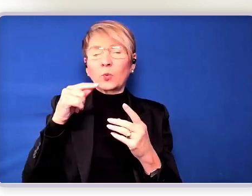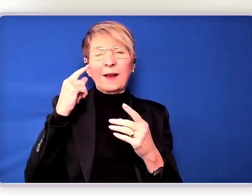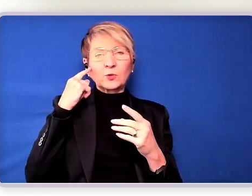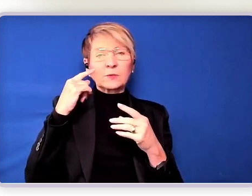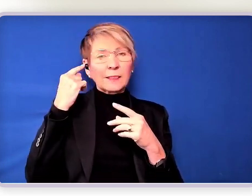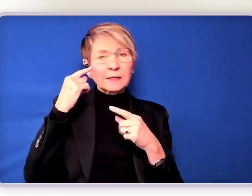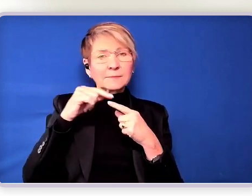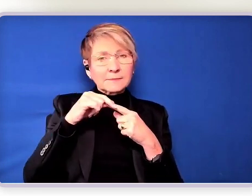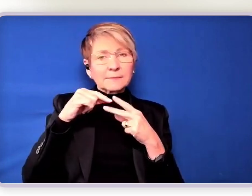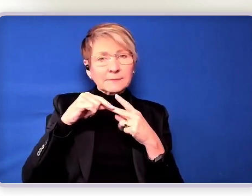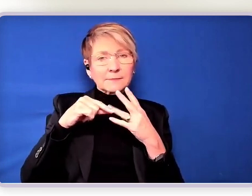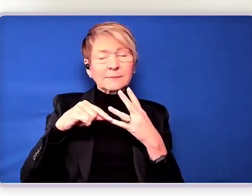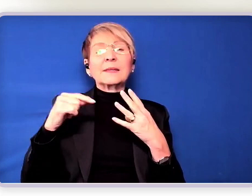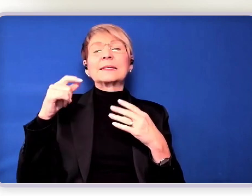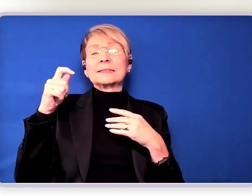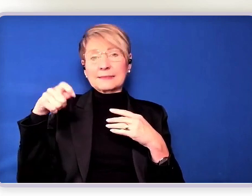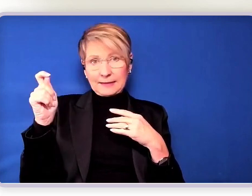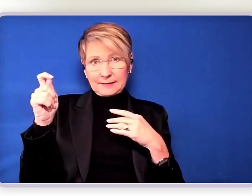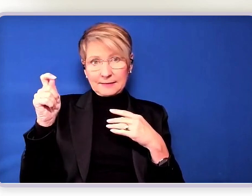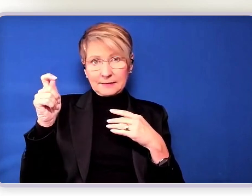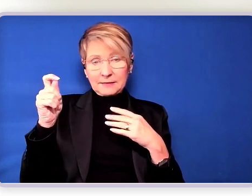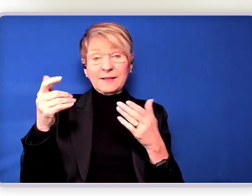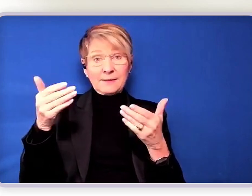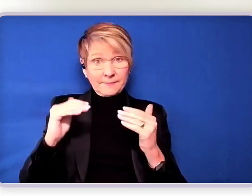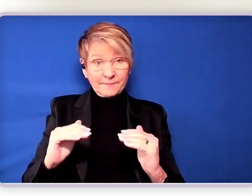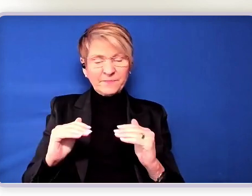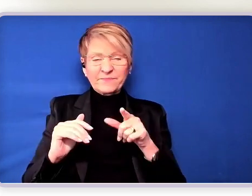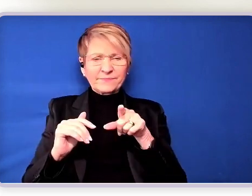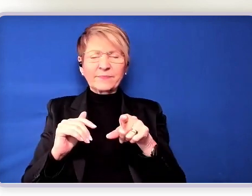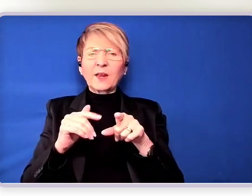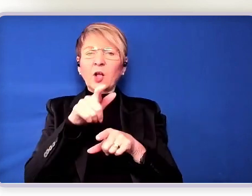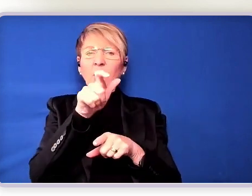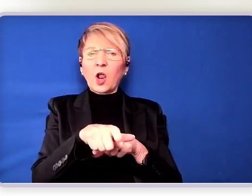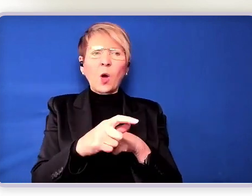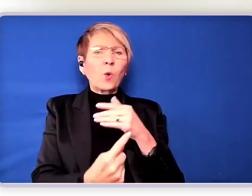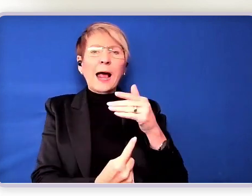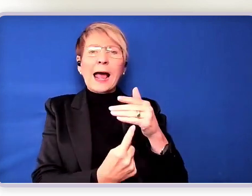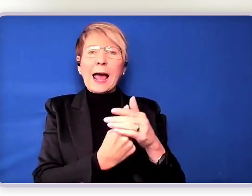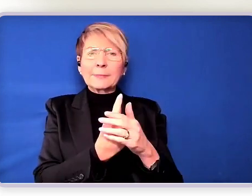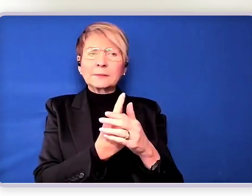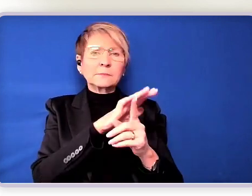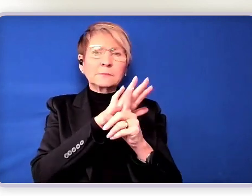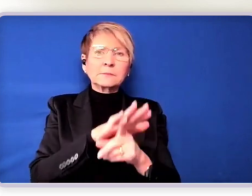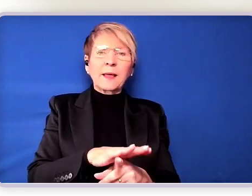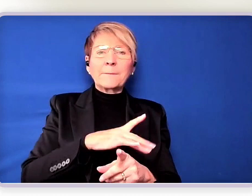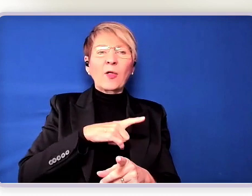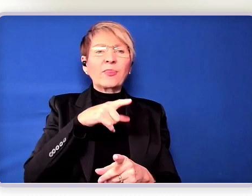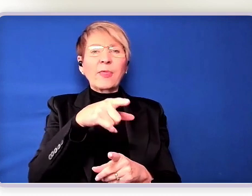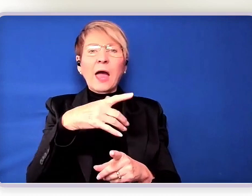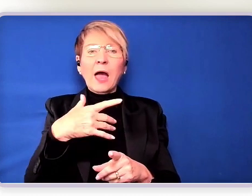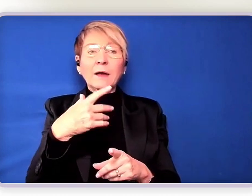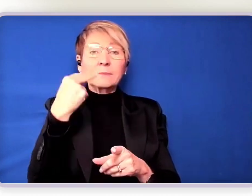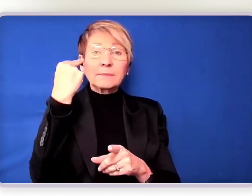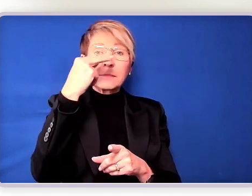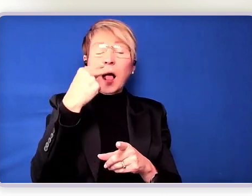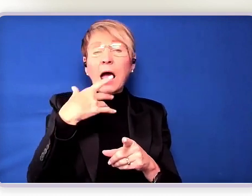criteria. If your client is being mistreated because they use a guide dog, or because they use an